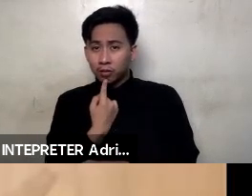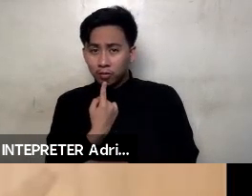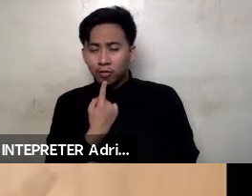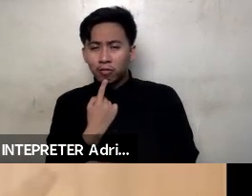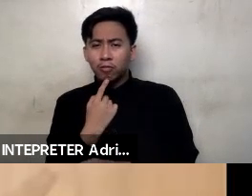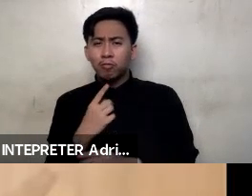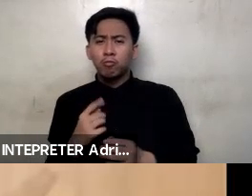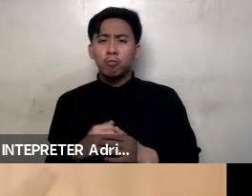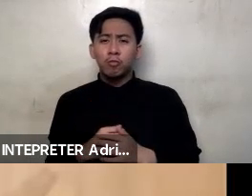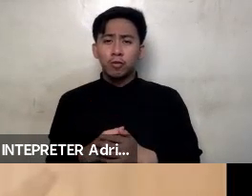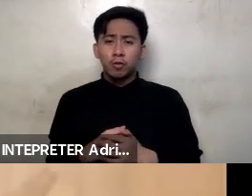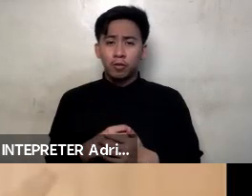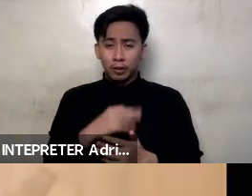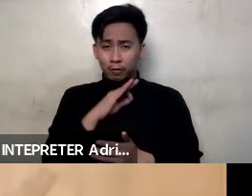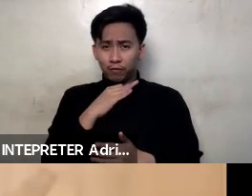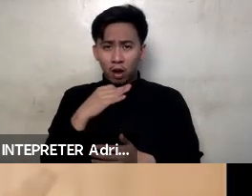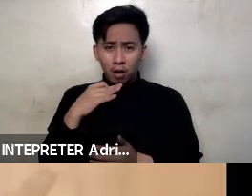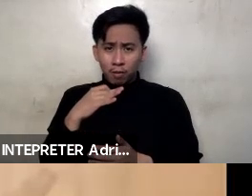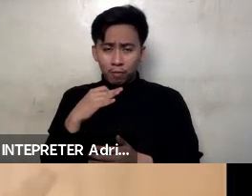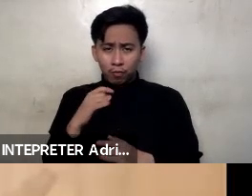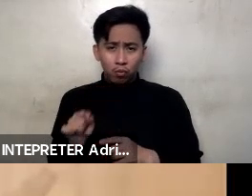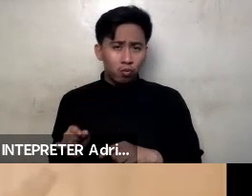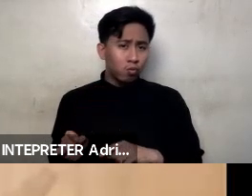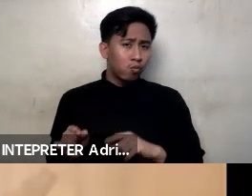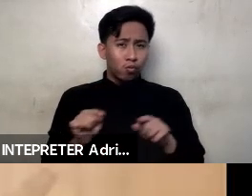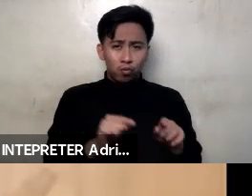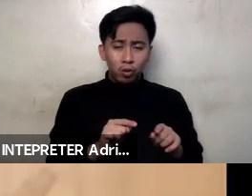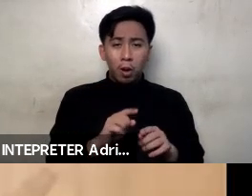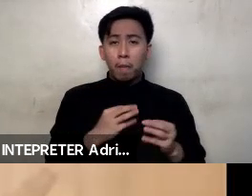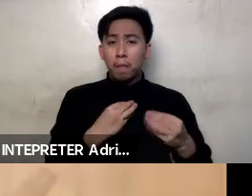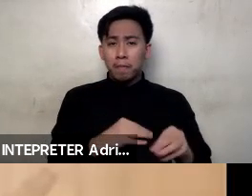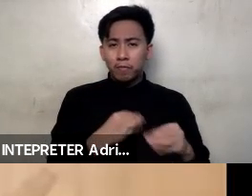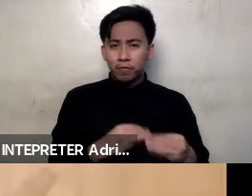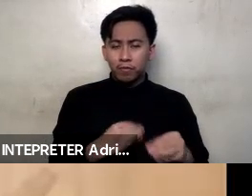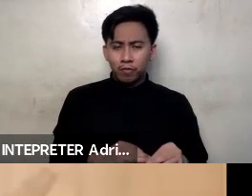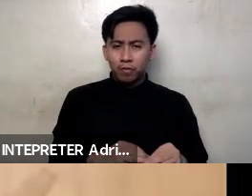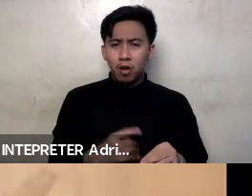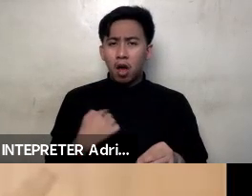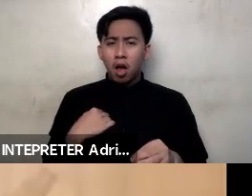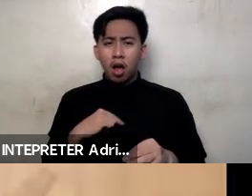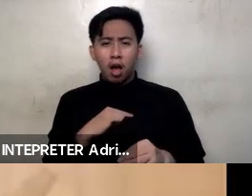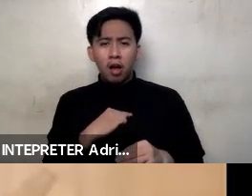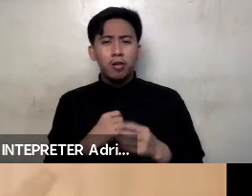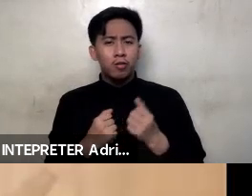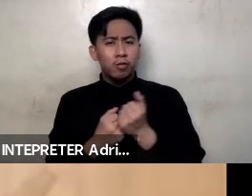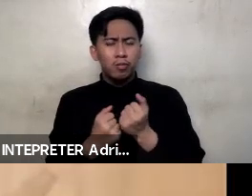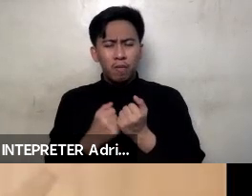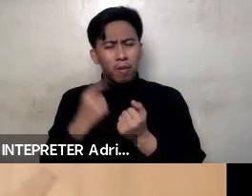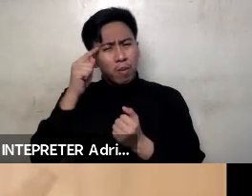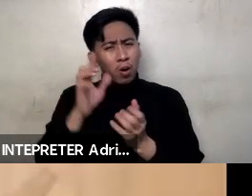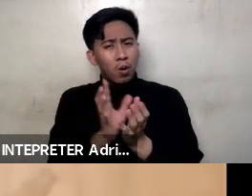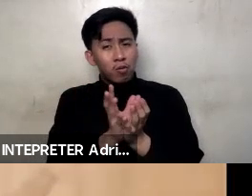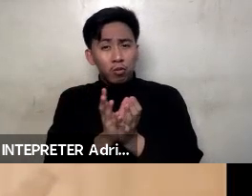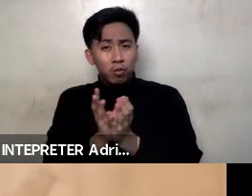of farm-to-market roads are another initiative in support to our community and our